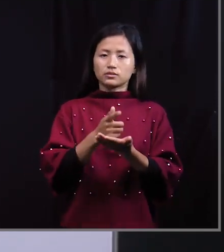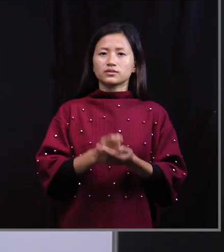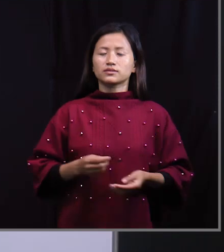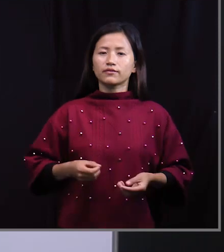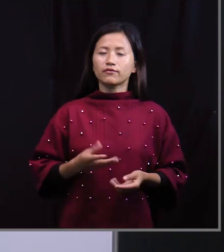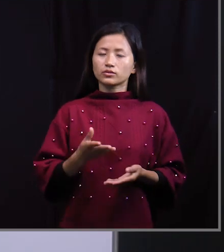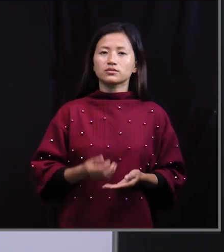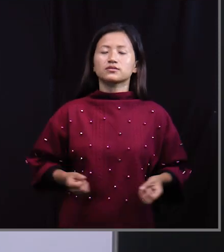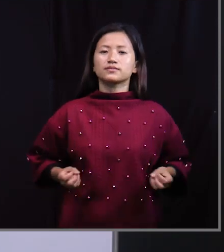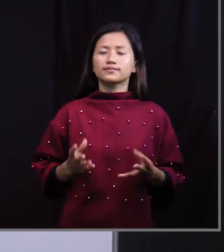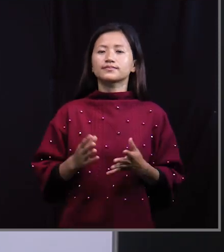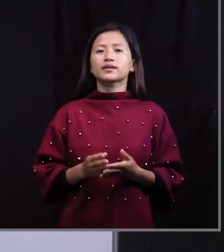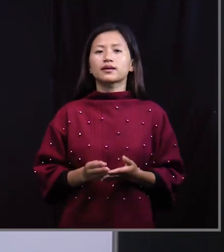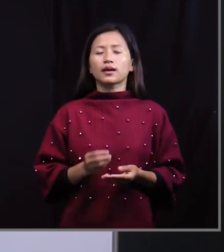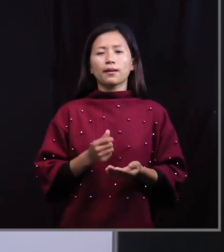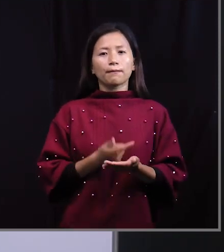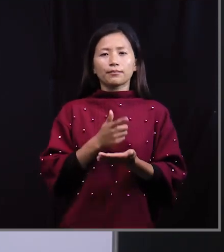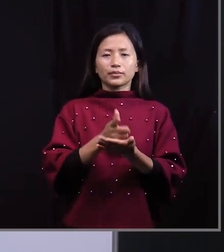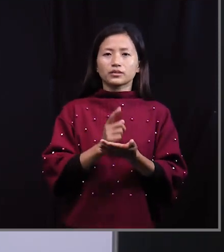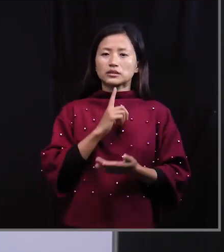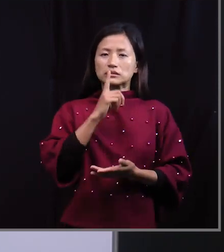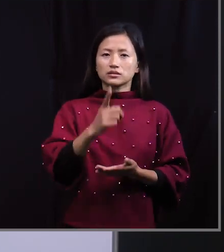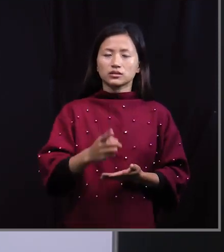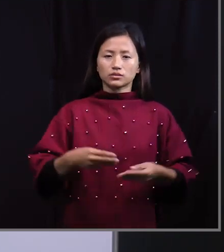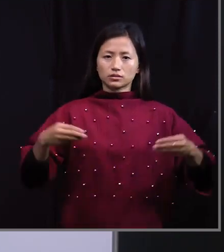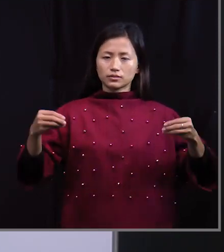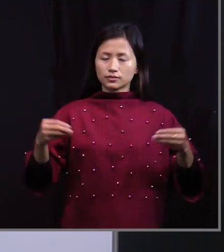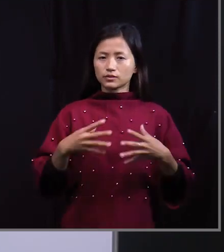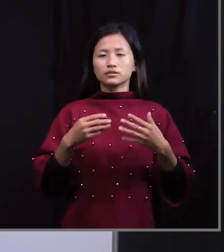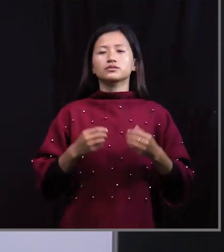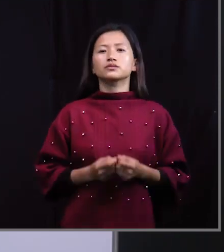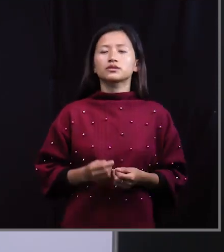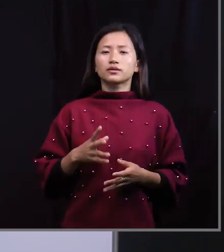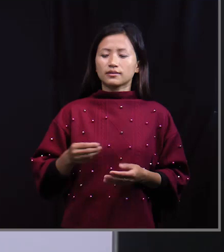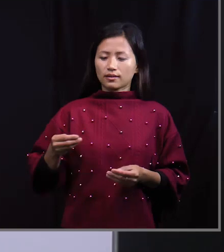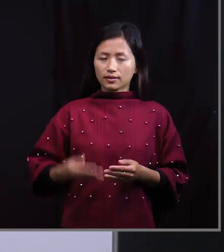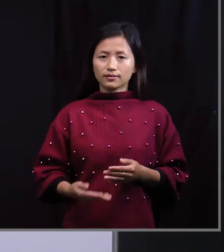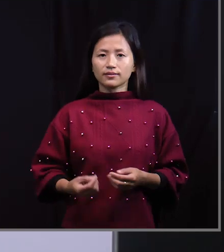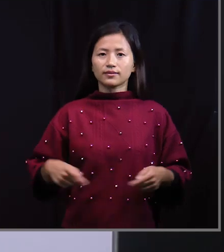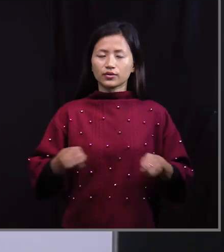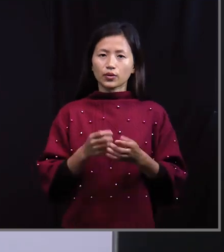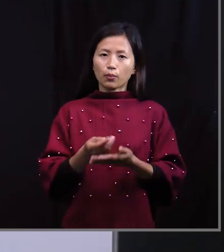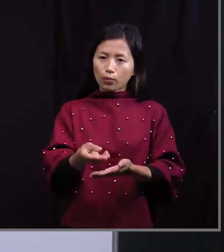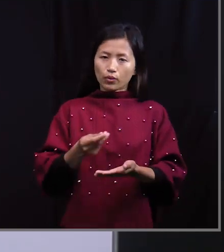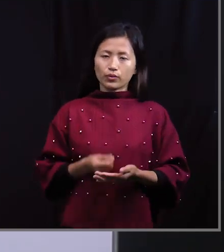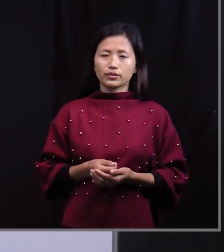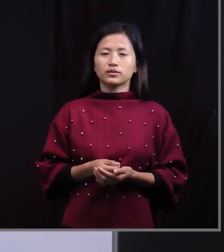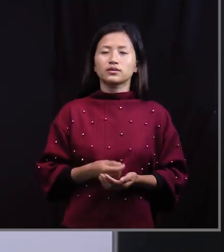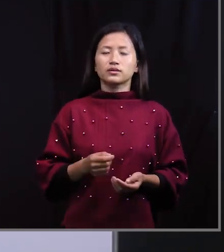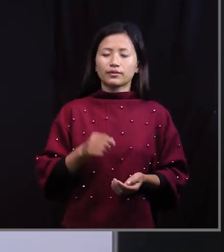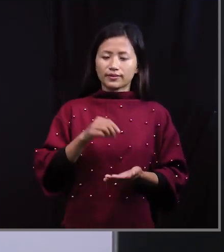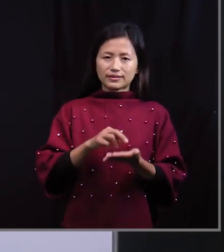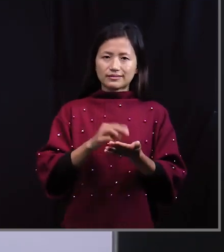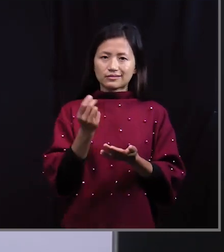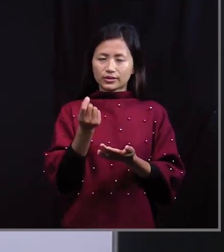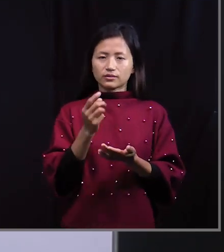new economic policy, banking introduced new schemes of lending and borrowing with nominal rate of interest,